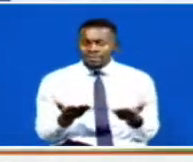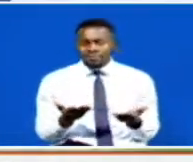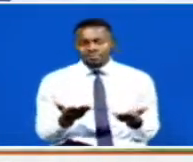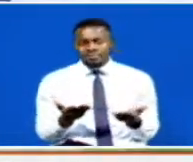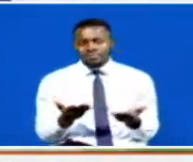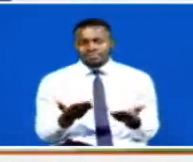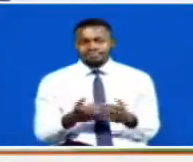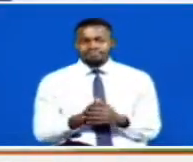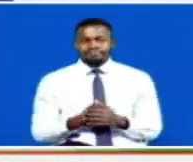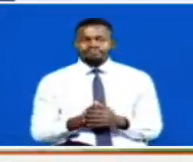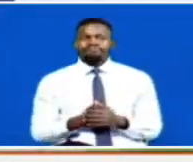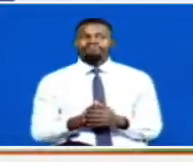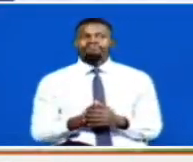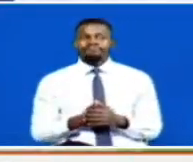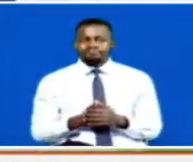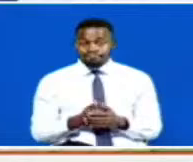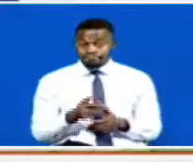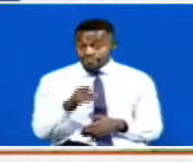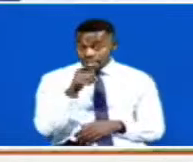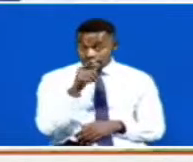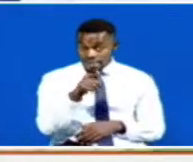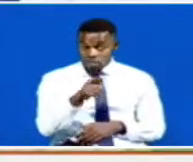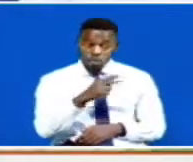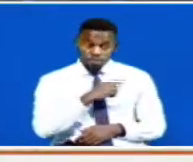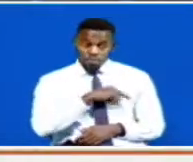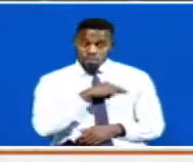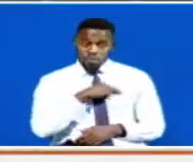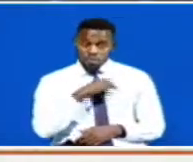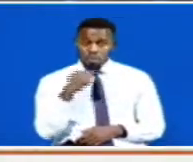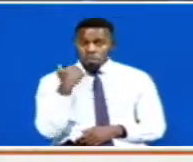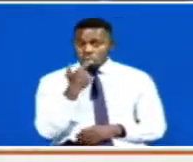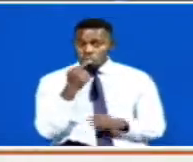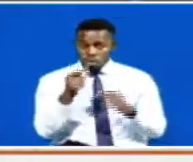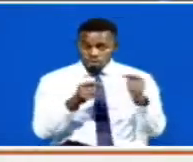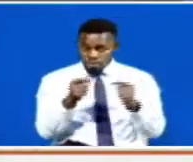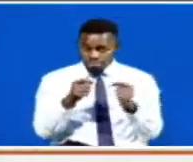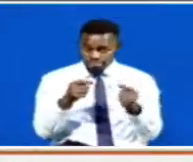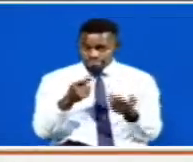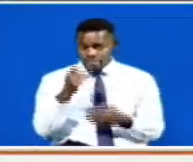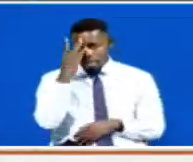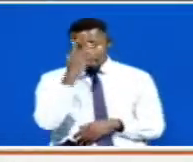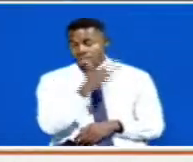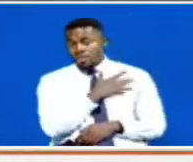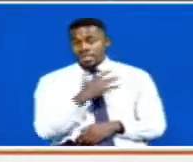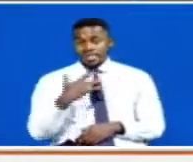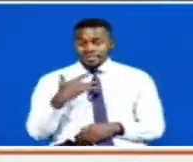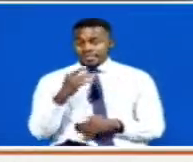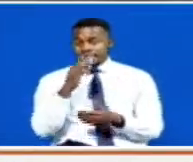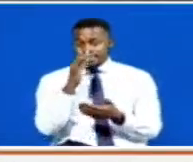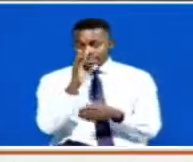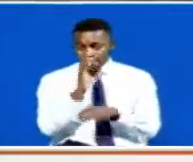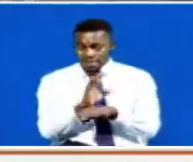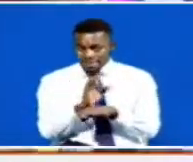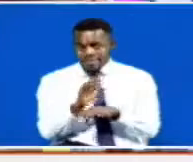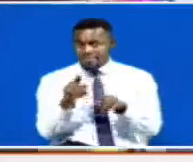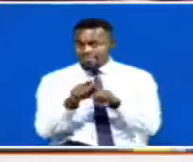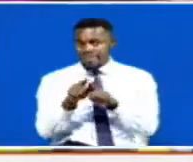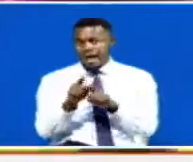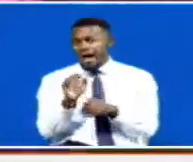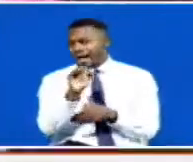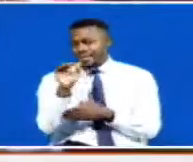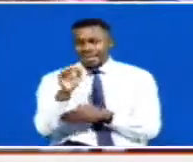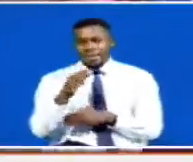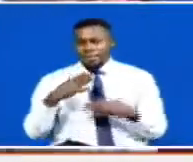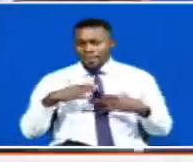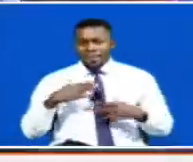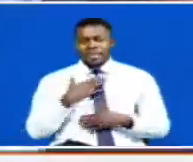surely. The hospital is fully run by a board appointed by the Catholic Church, and it's pleaded with the workers to shelve their strike for 2 weeks as